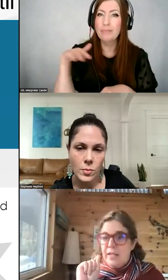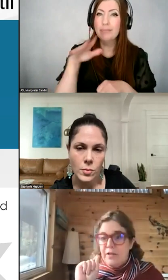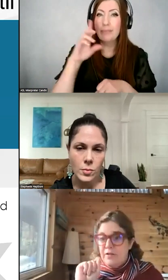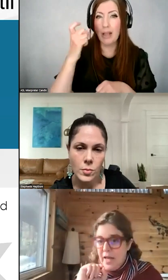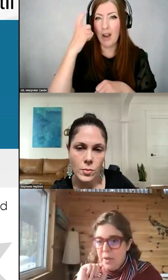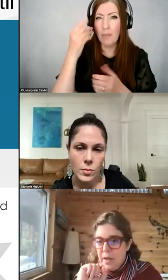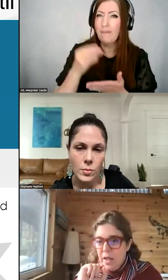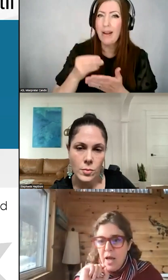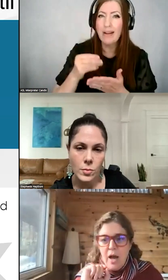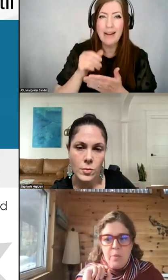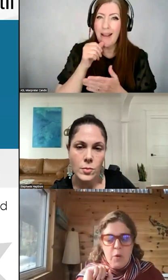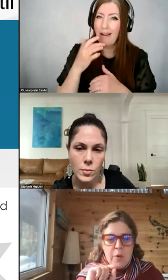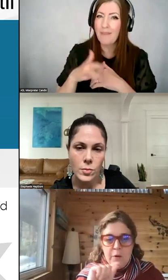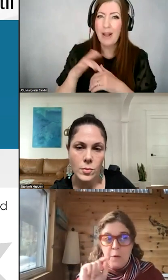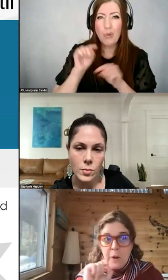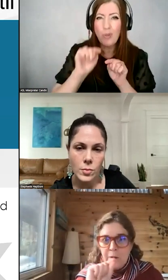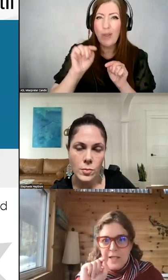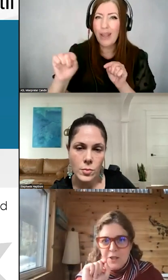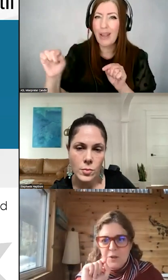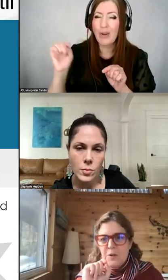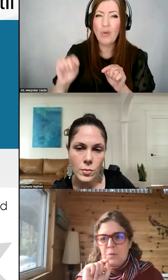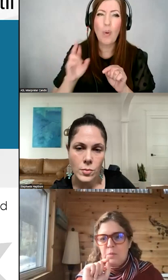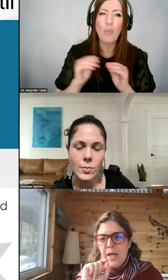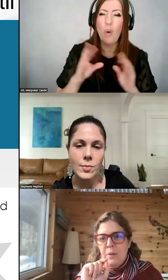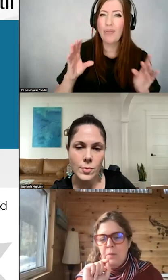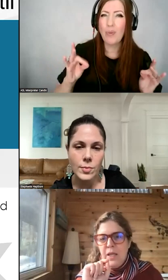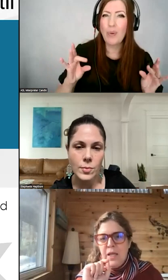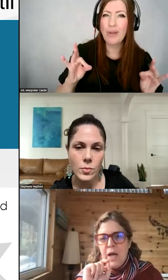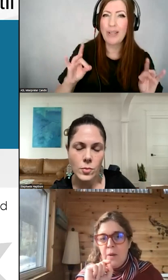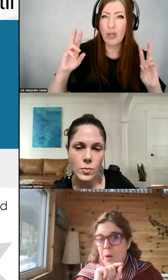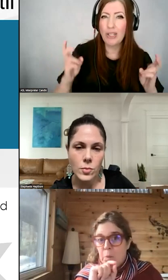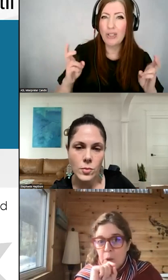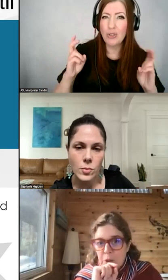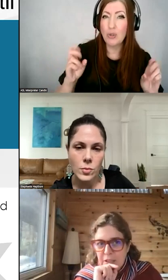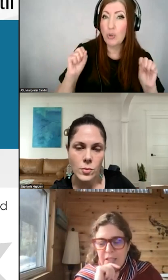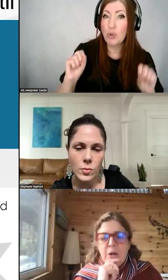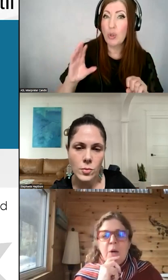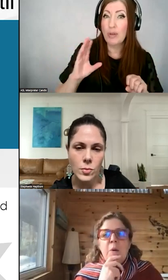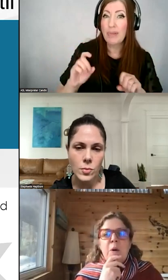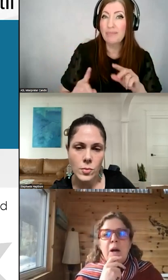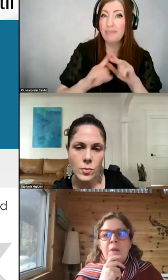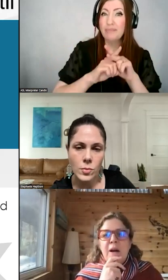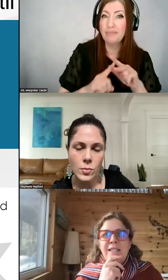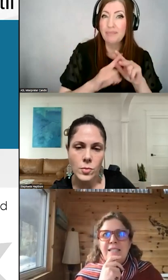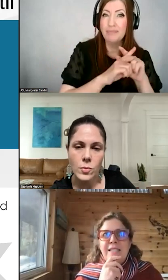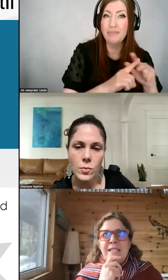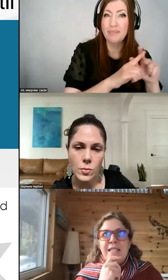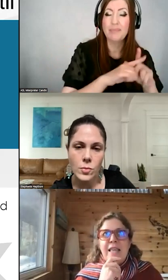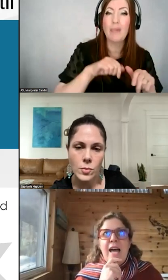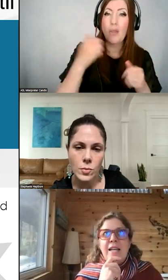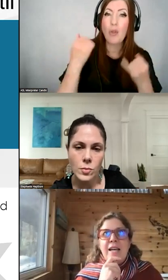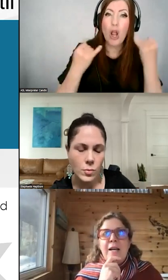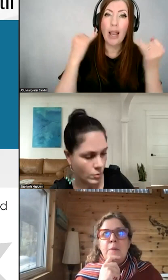funding isn't available, or where thornier issues might be emerging, or other